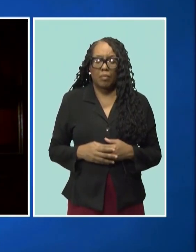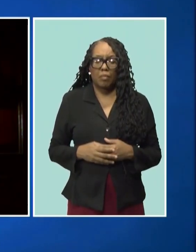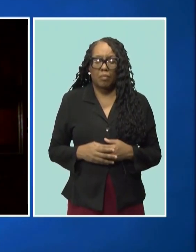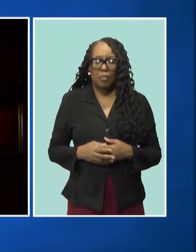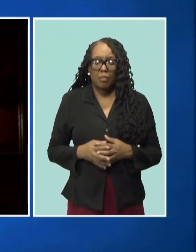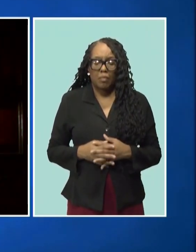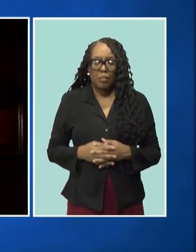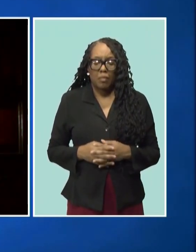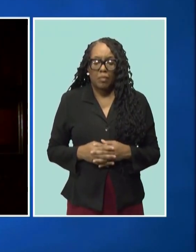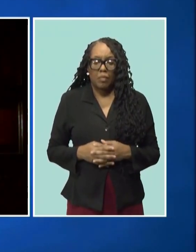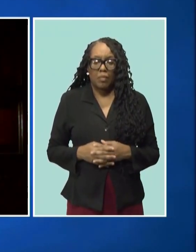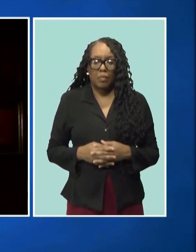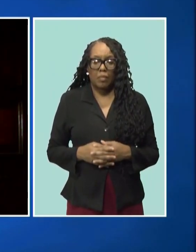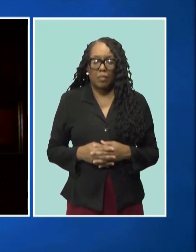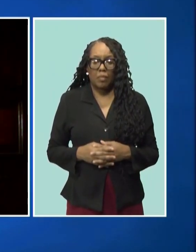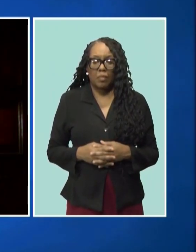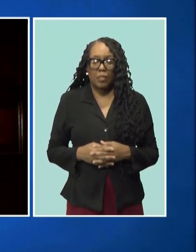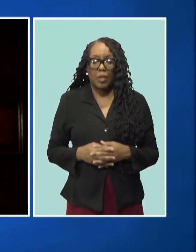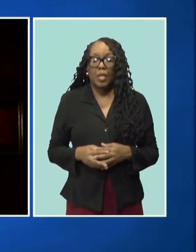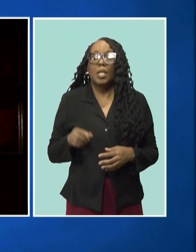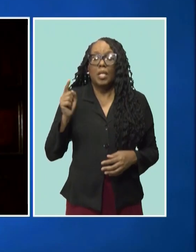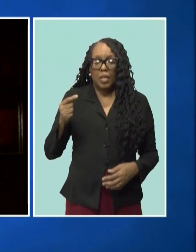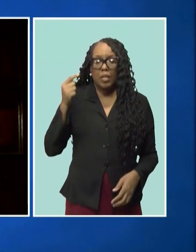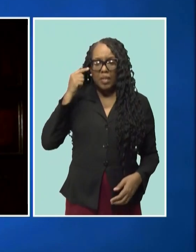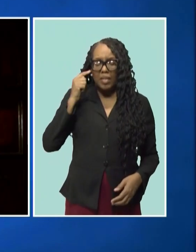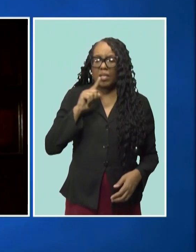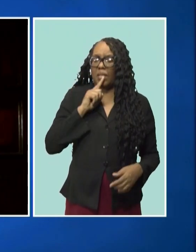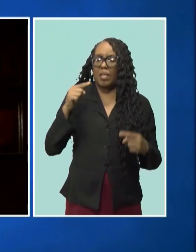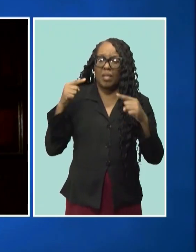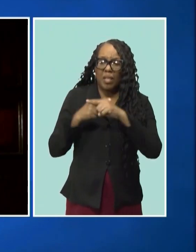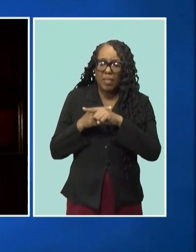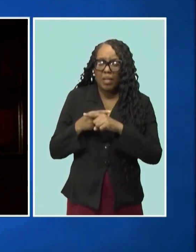as, or is it simply democracy in action?